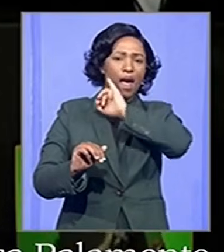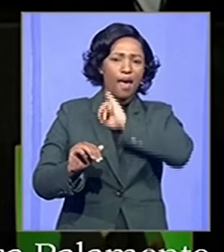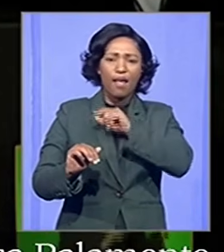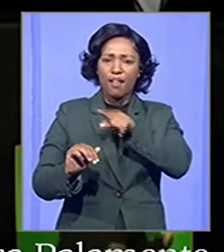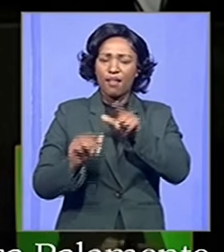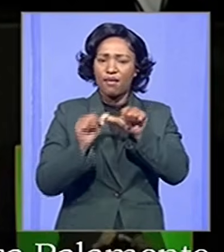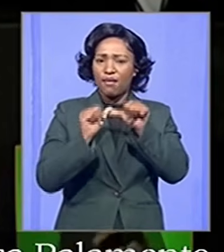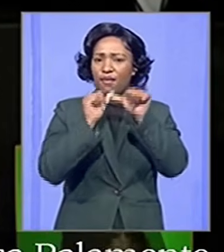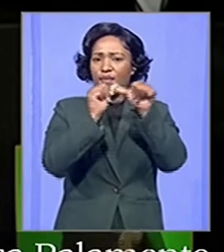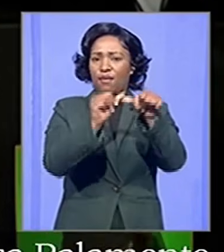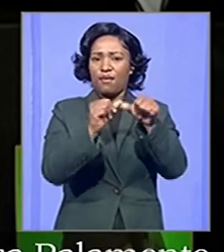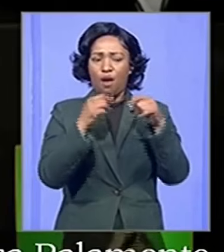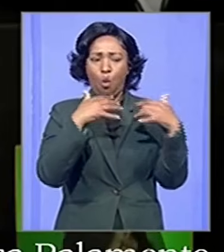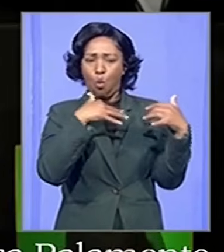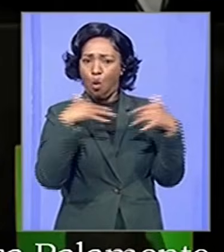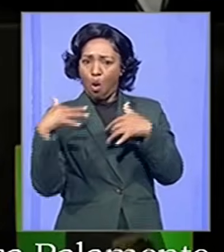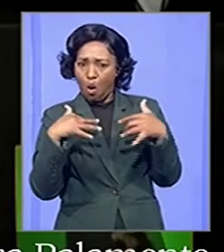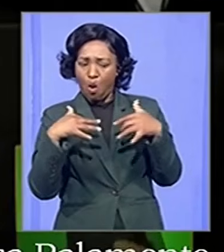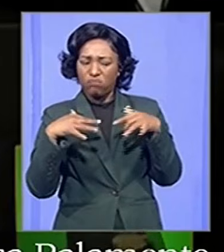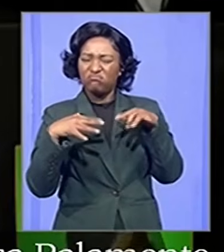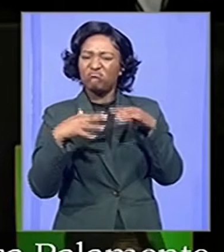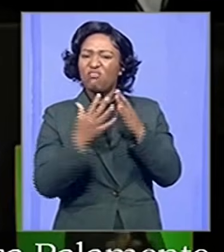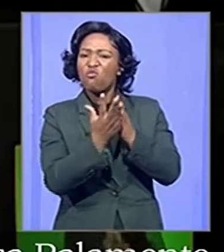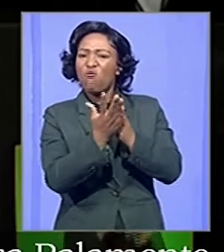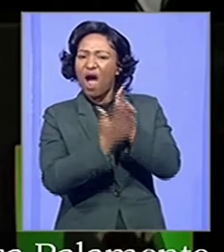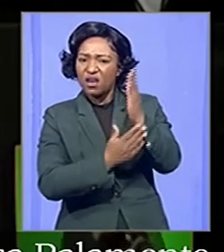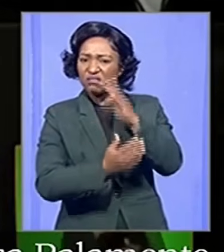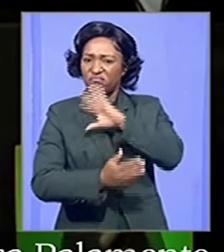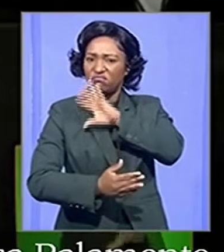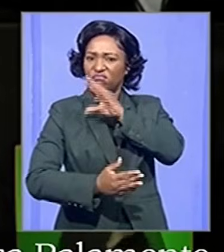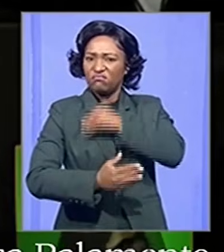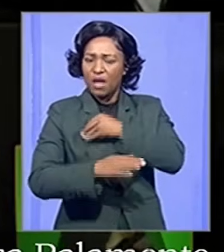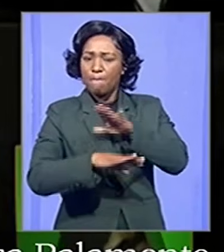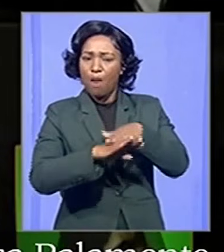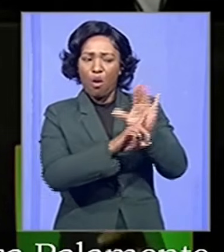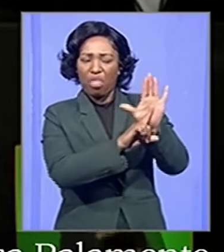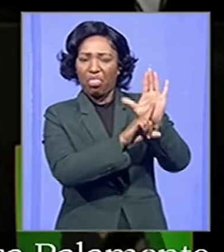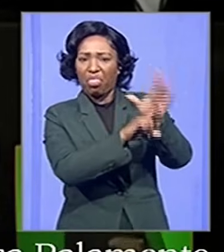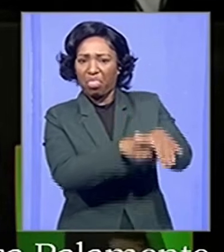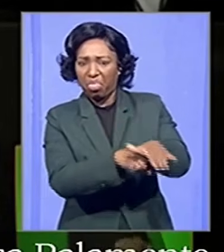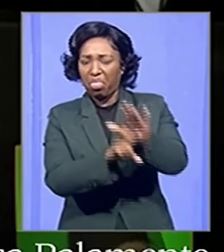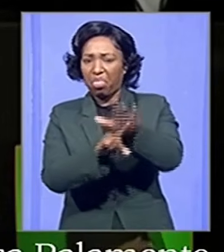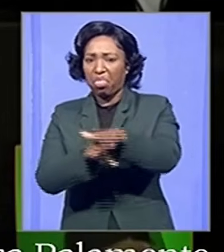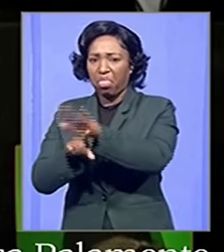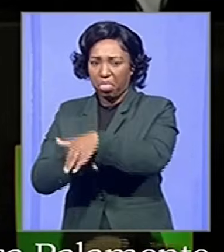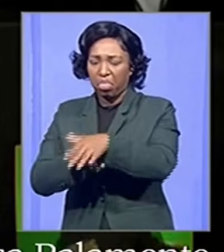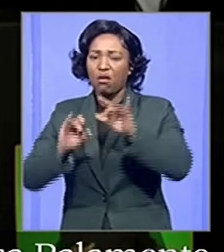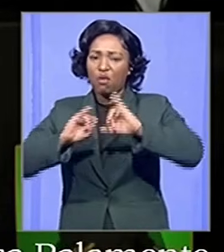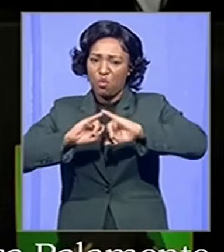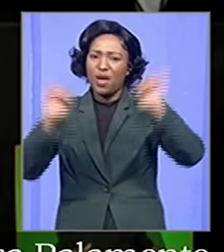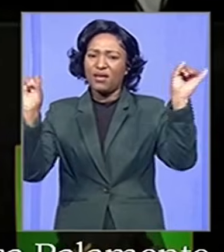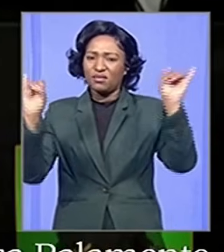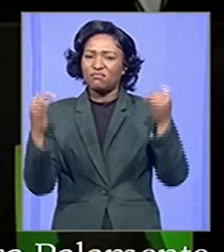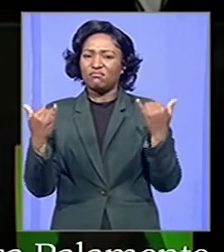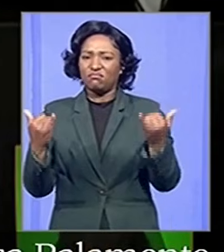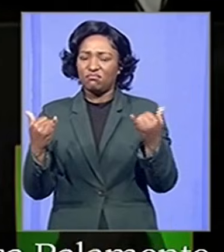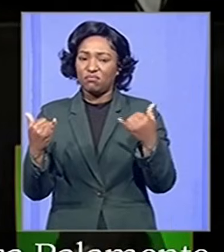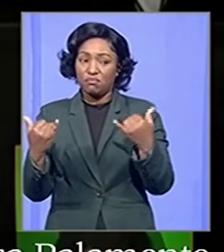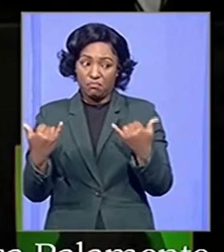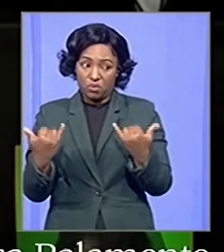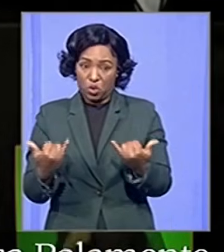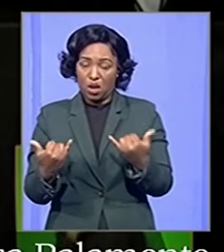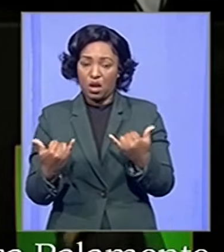of the rights of the Palestinian people is growing. Just as I finish addressing